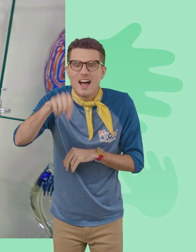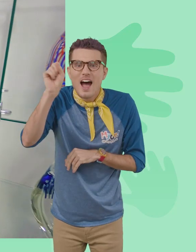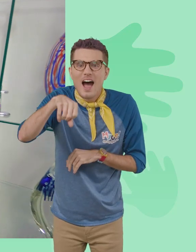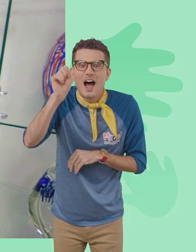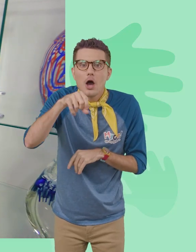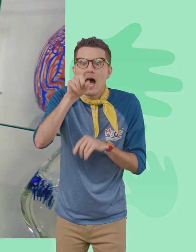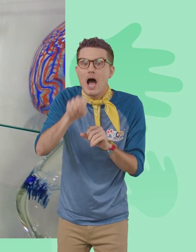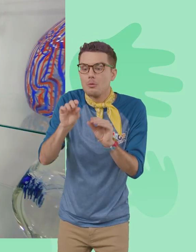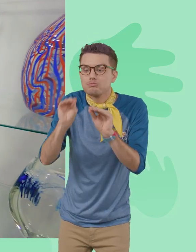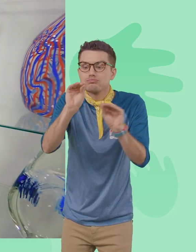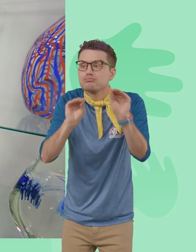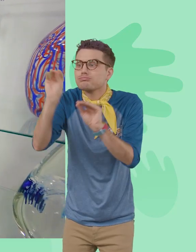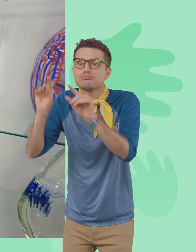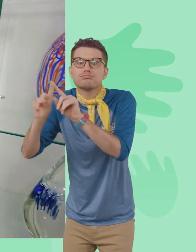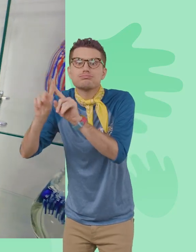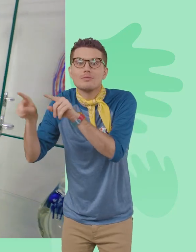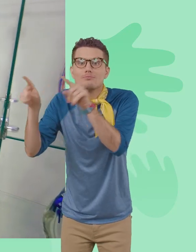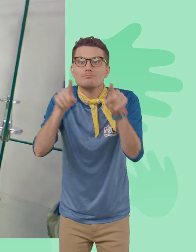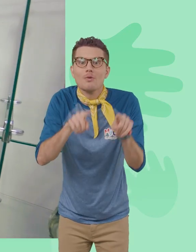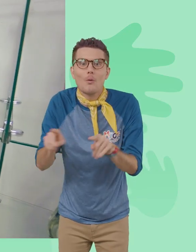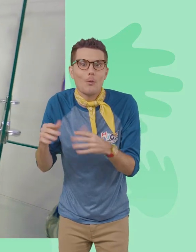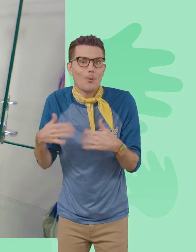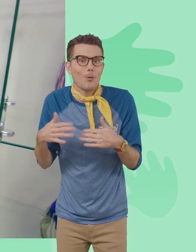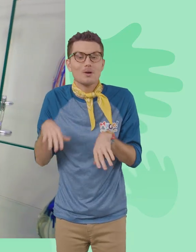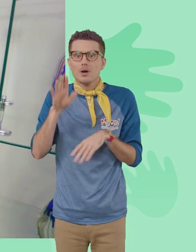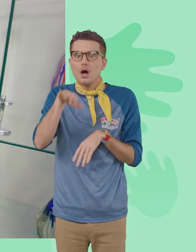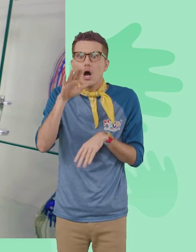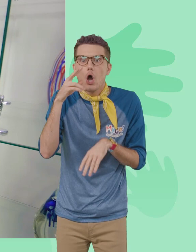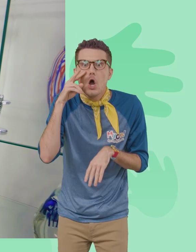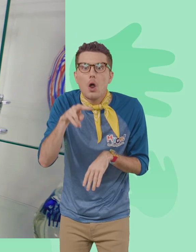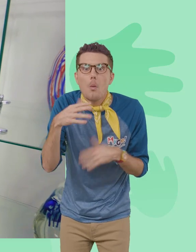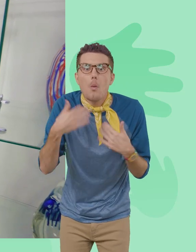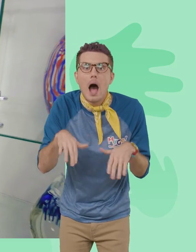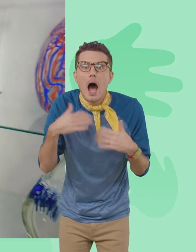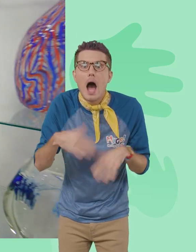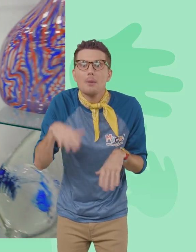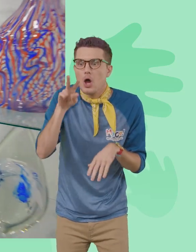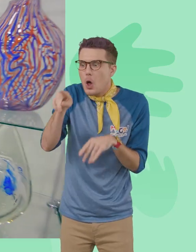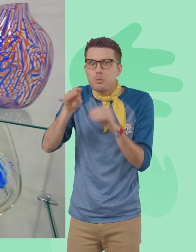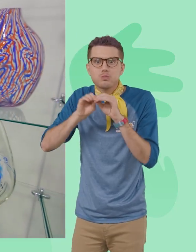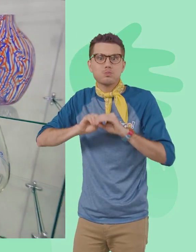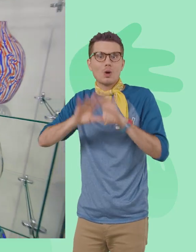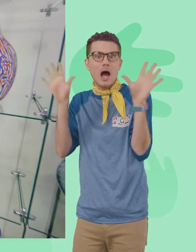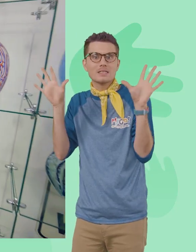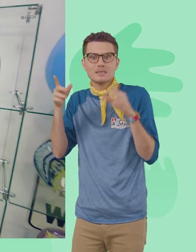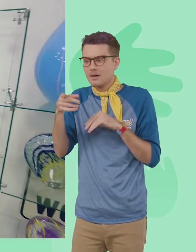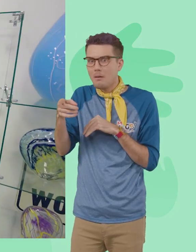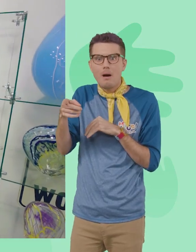Whoa! Check that out! Yeah! You can put all sorts of things right here. Whoa!